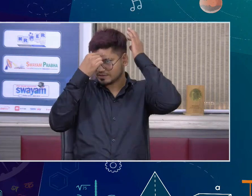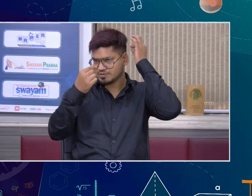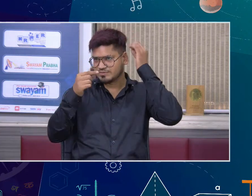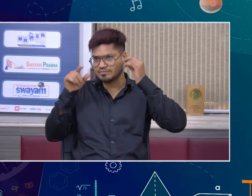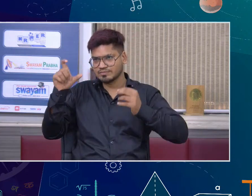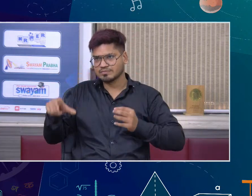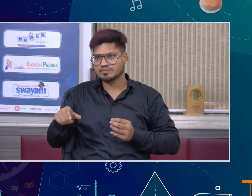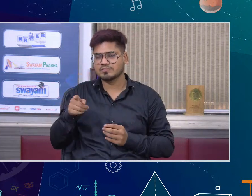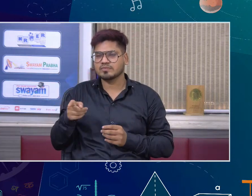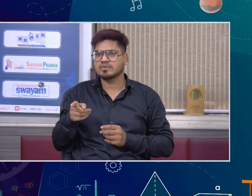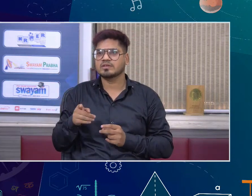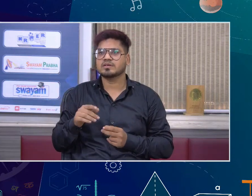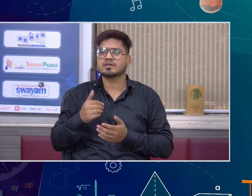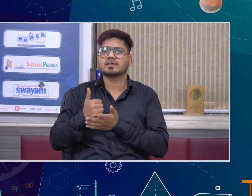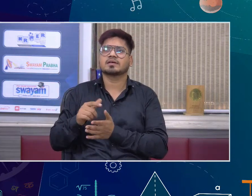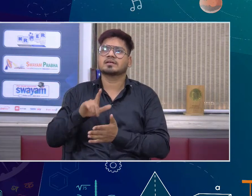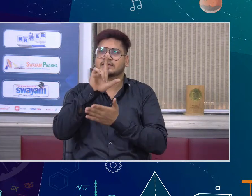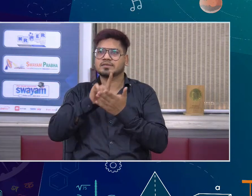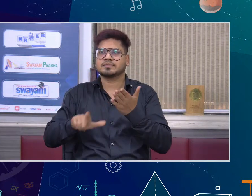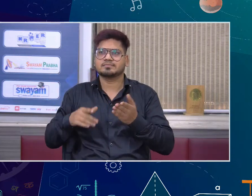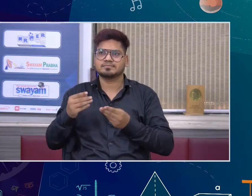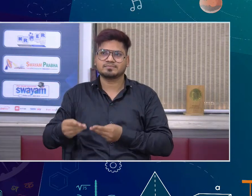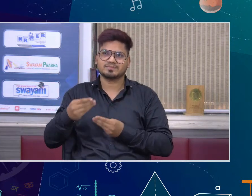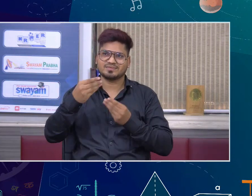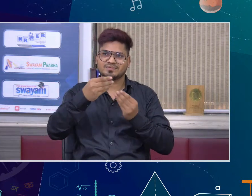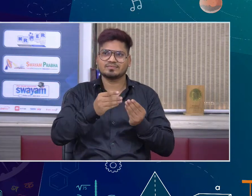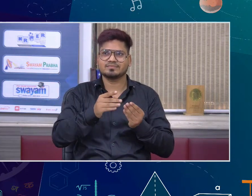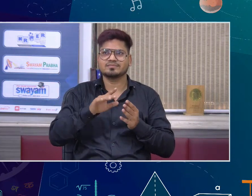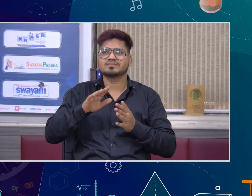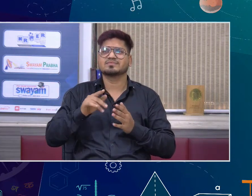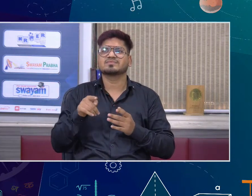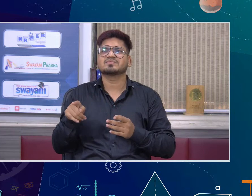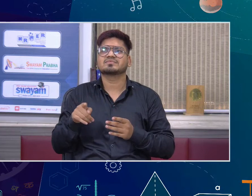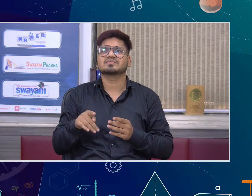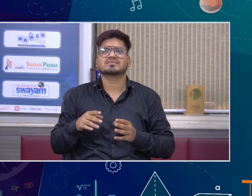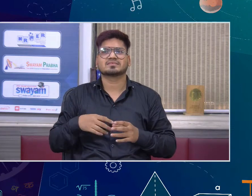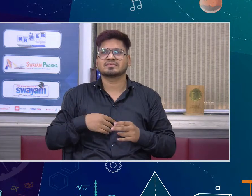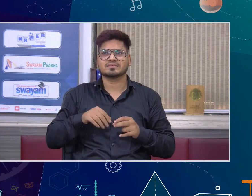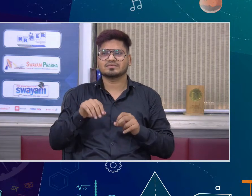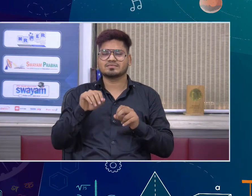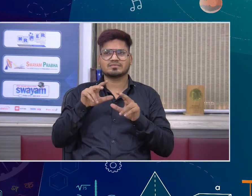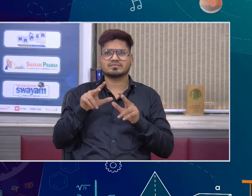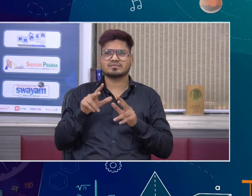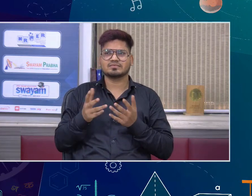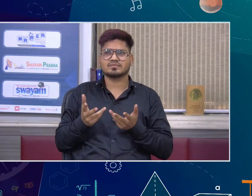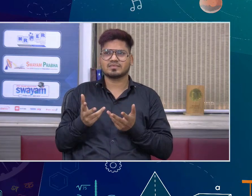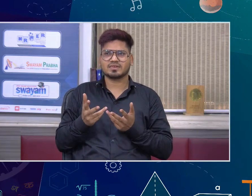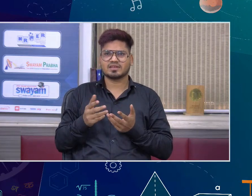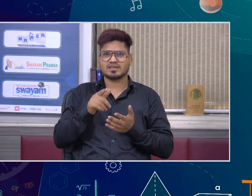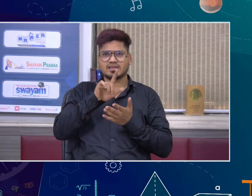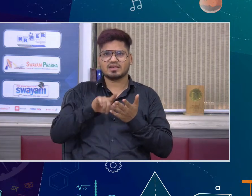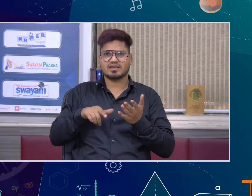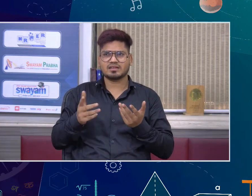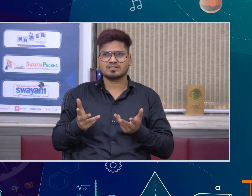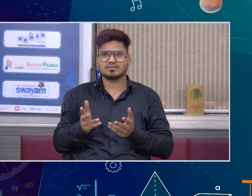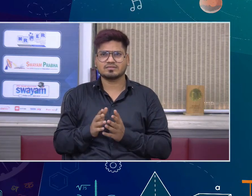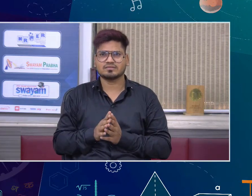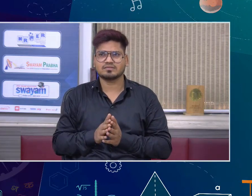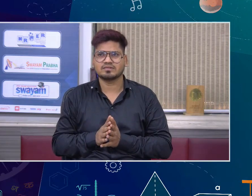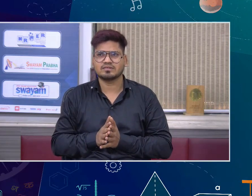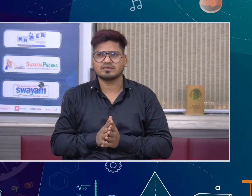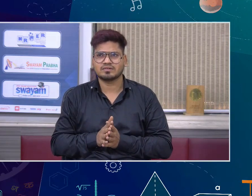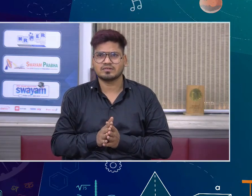the letter, and his reader the things. He just struck it. What is this? He just struck it.